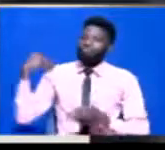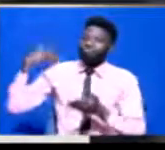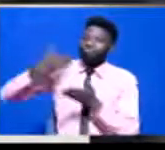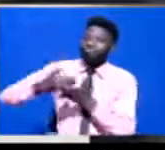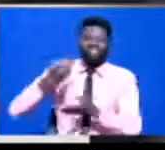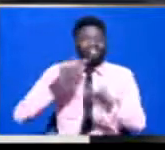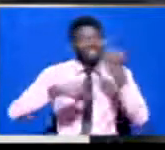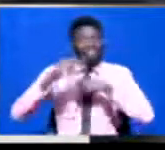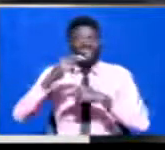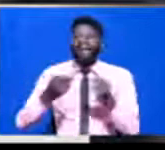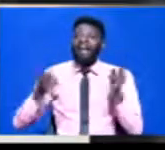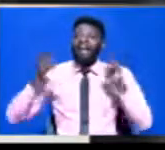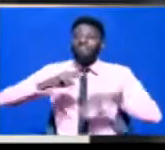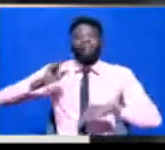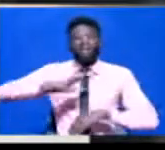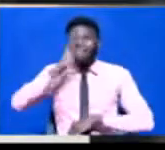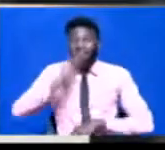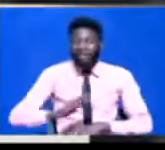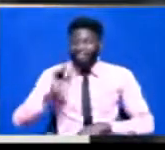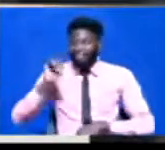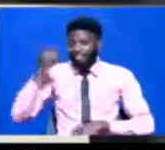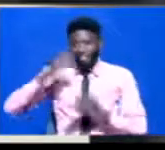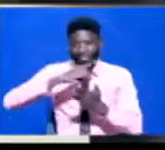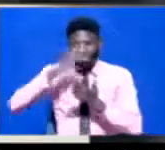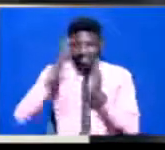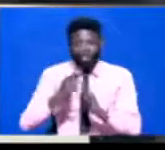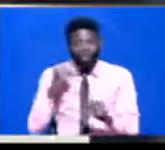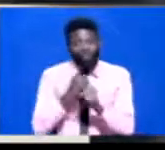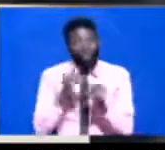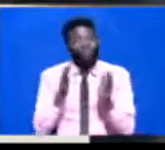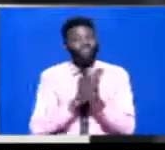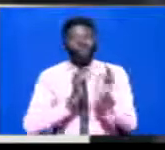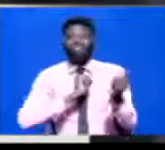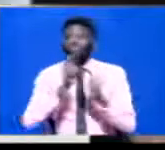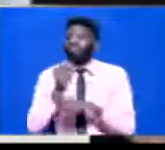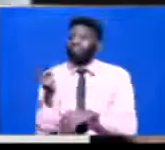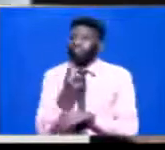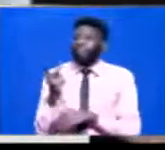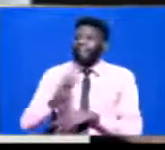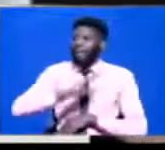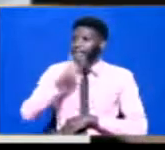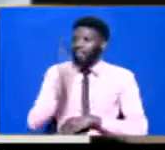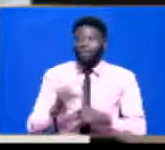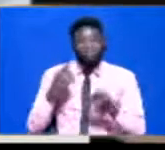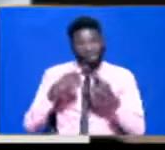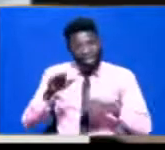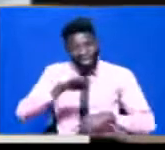never happened, that Kenyan designers are working with sports, and it's a beautiful era.